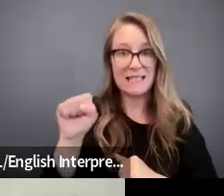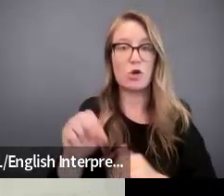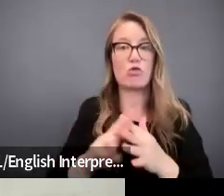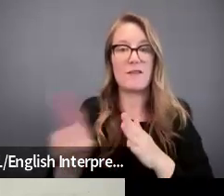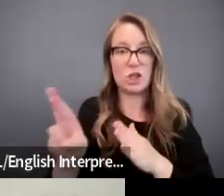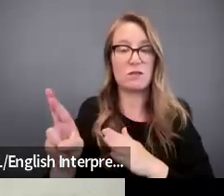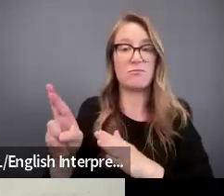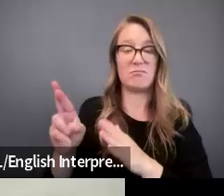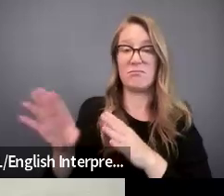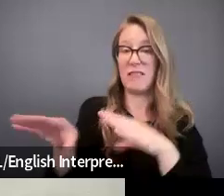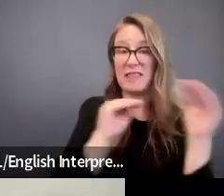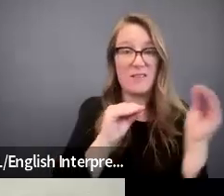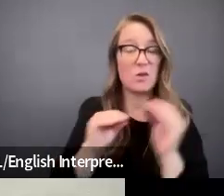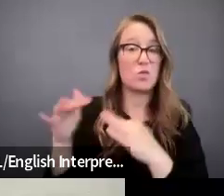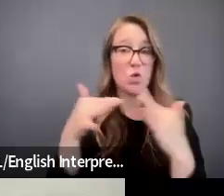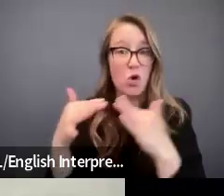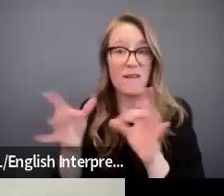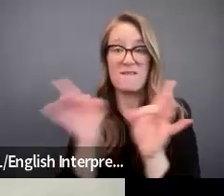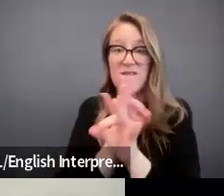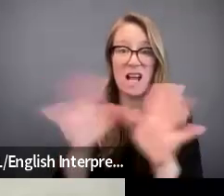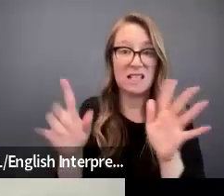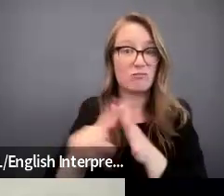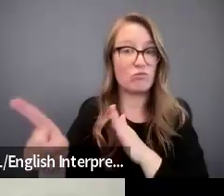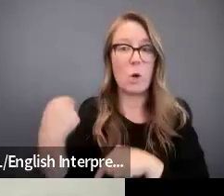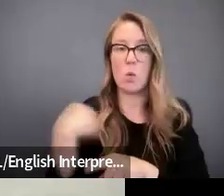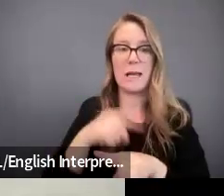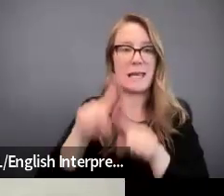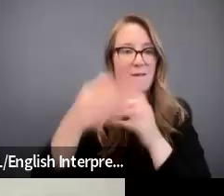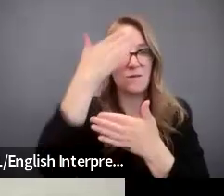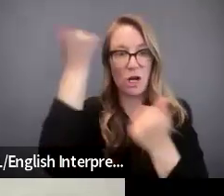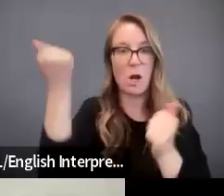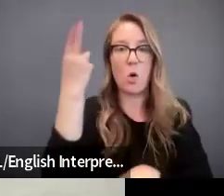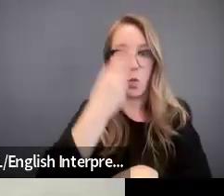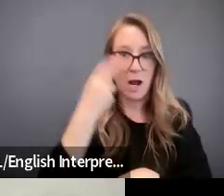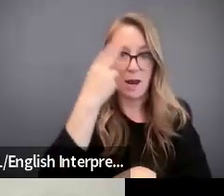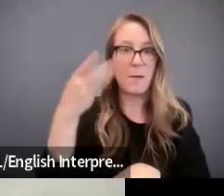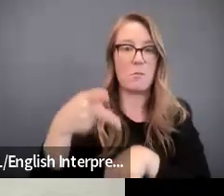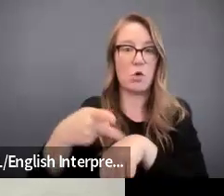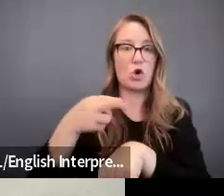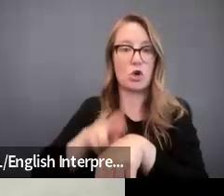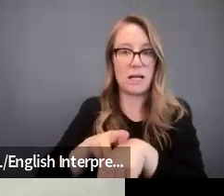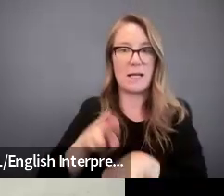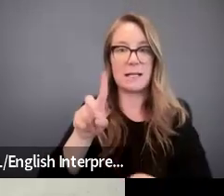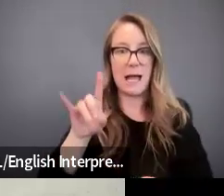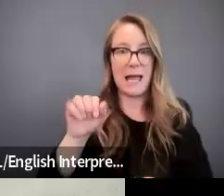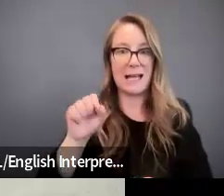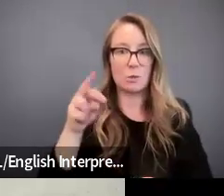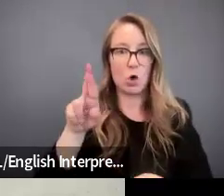fleeing war and violence. And we can't forget the Hawaiian and Puerto Rican